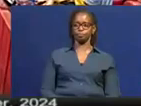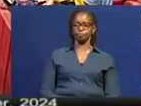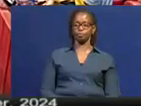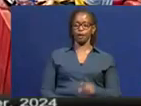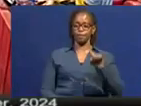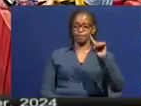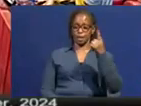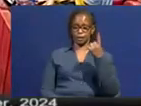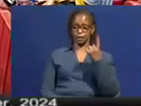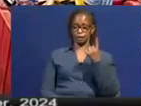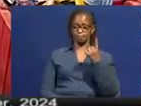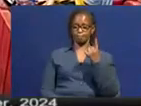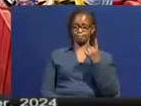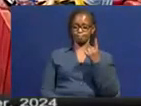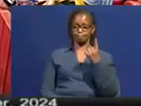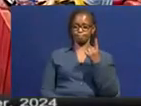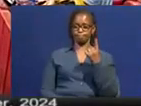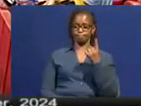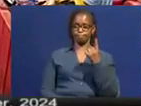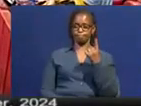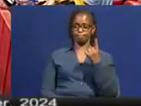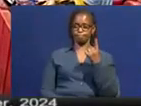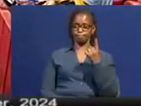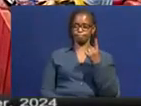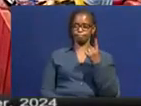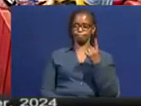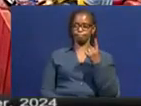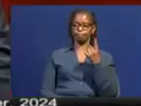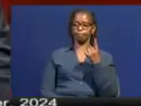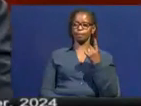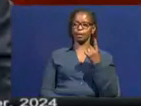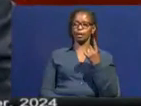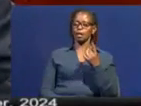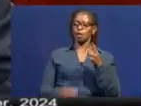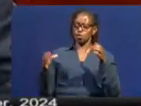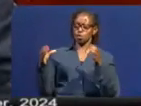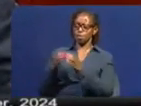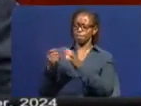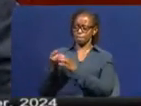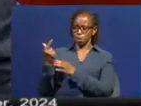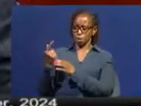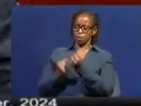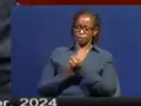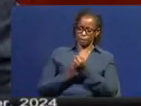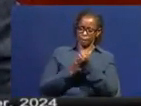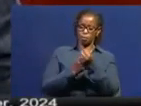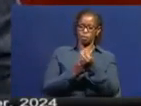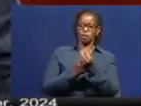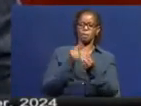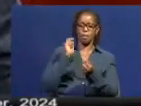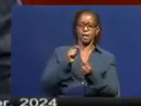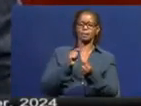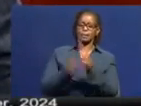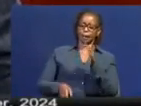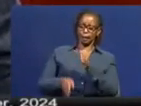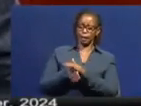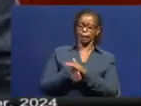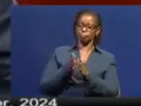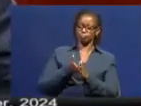the minority supports the motion on removal from office by impeachment of Honorable